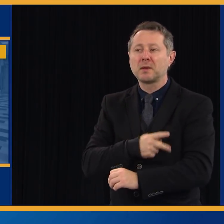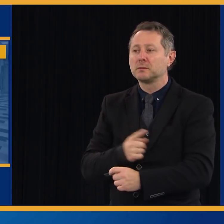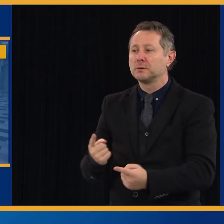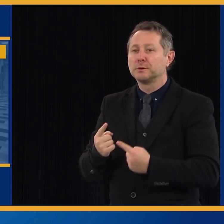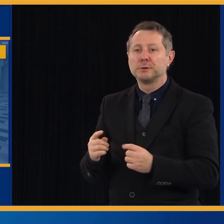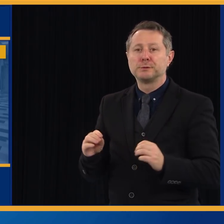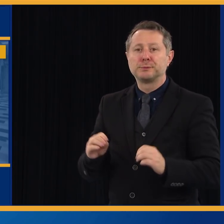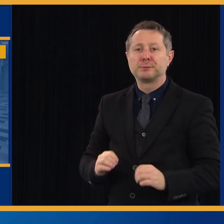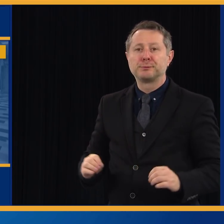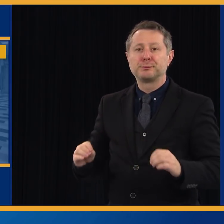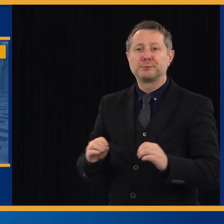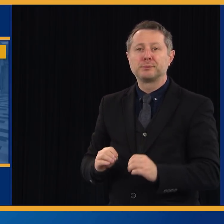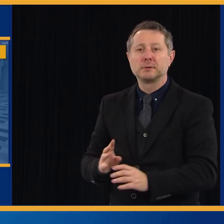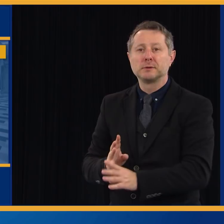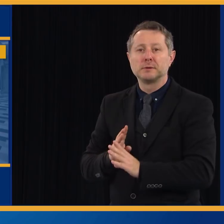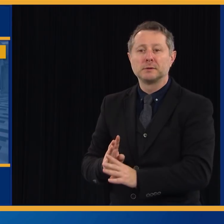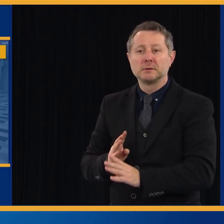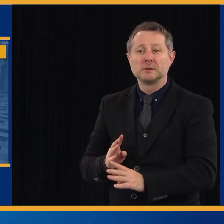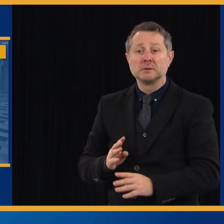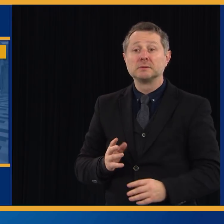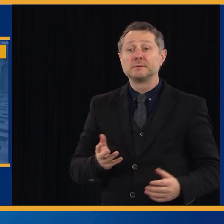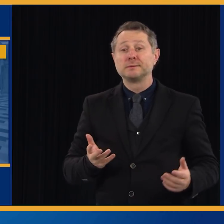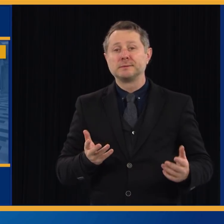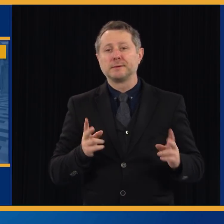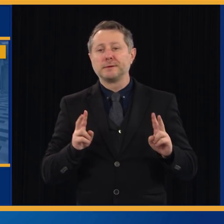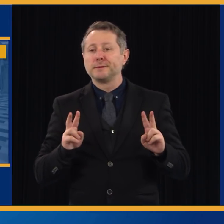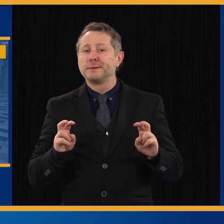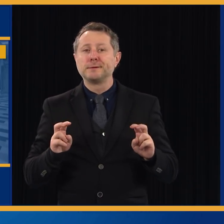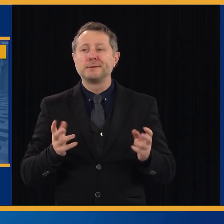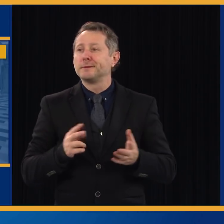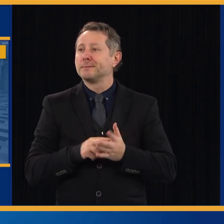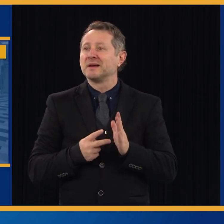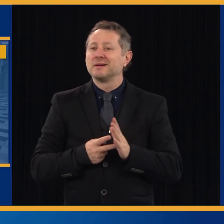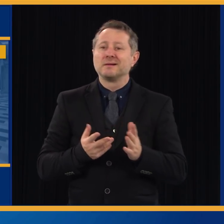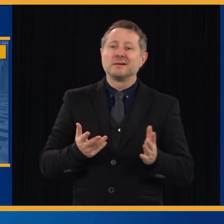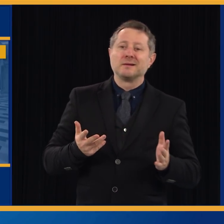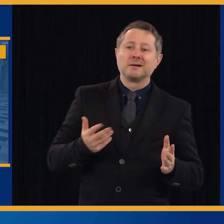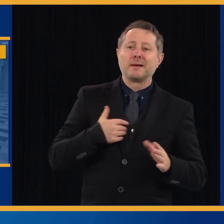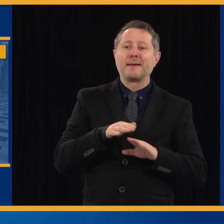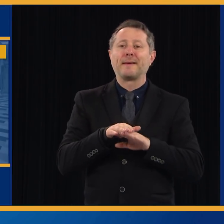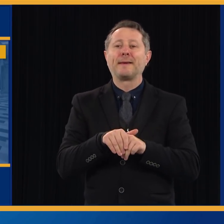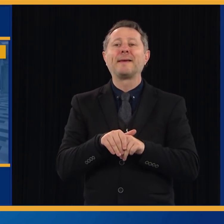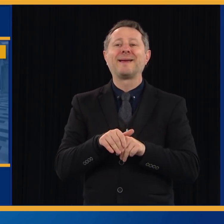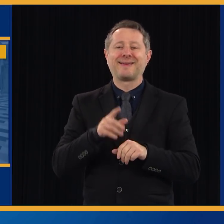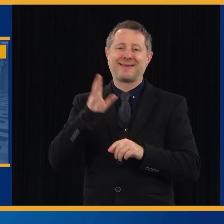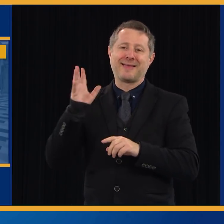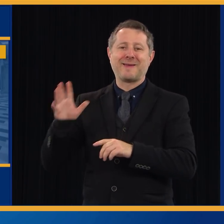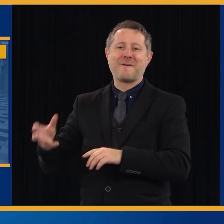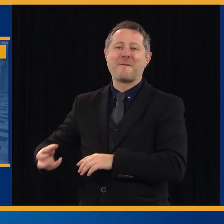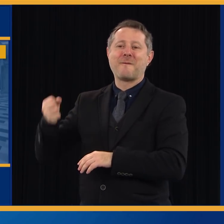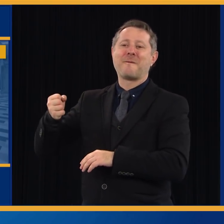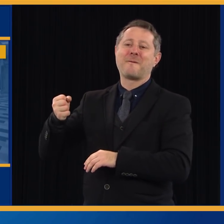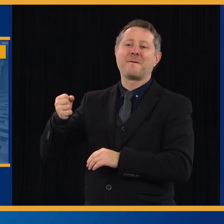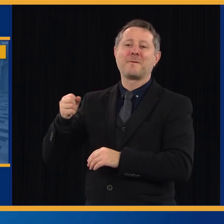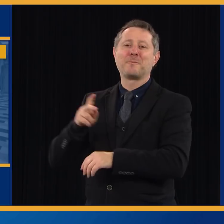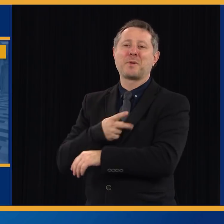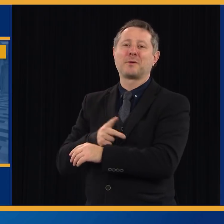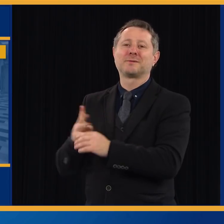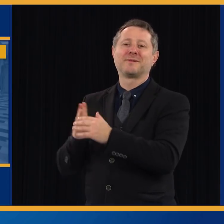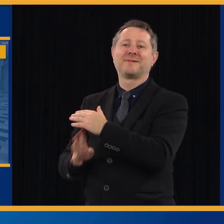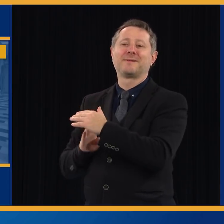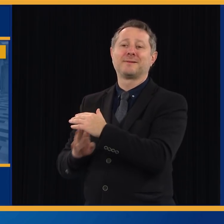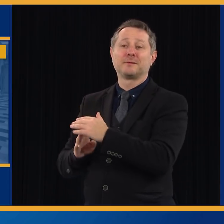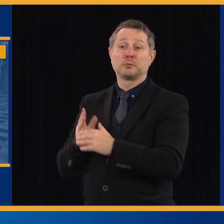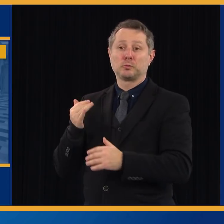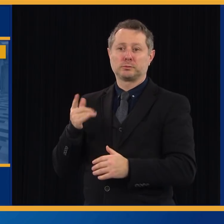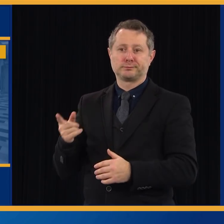we artificially stopped the number of patients going into a hospital because we